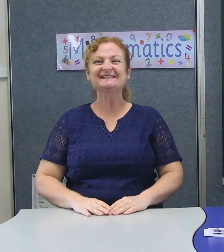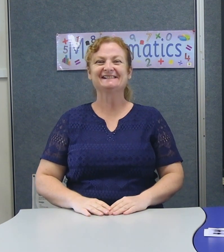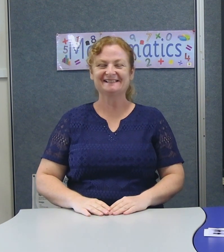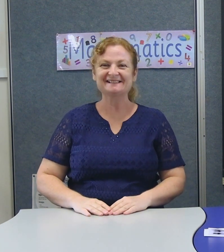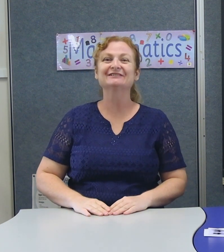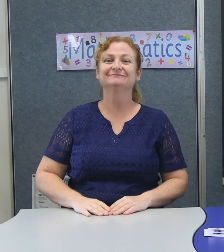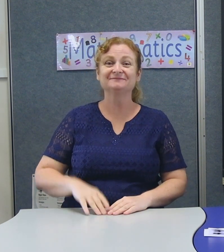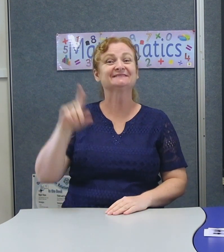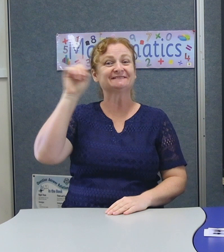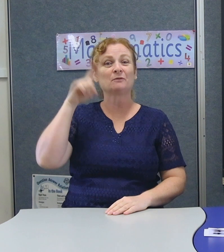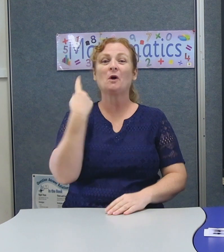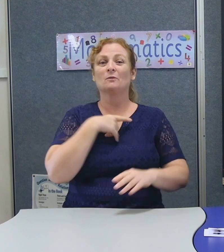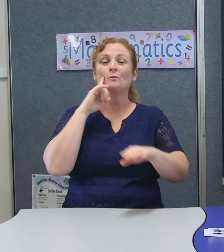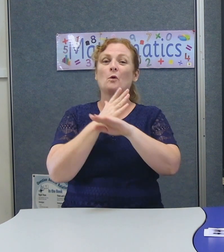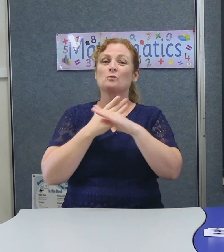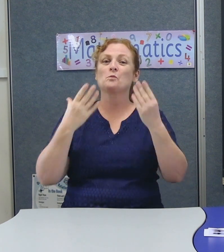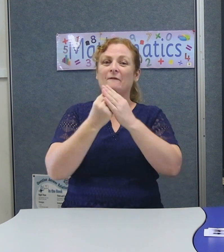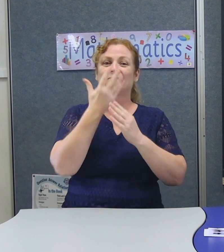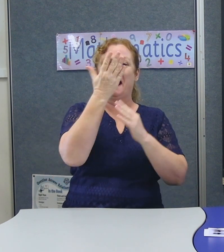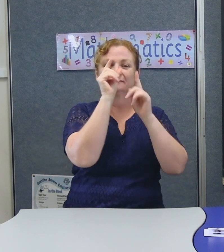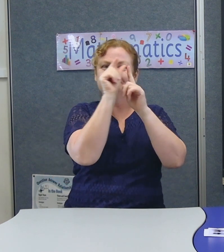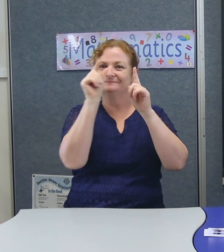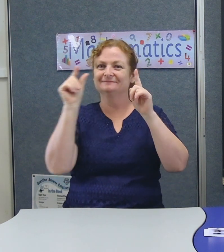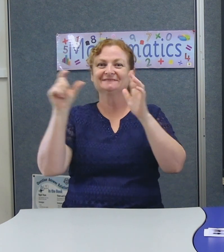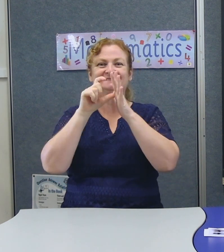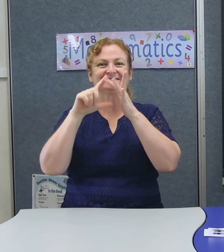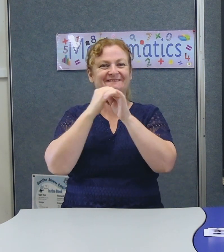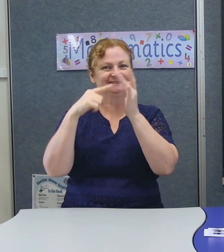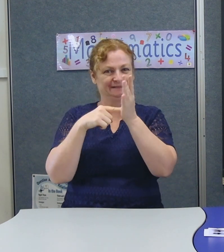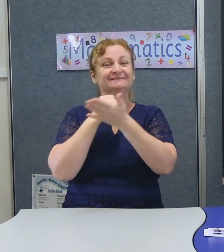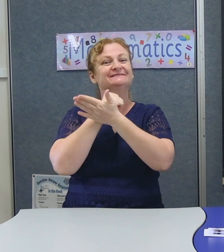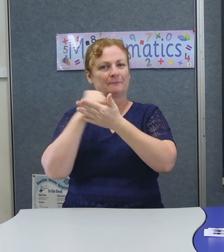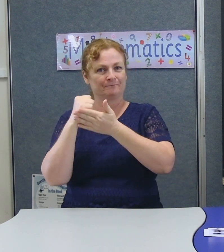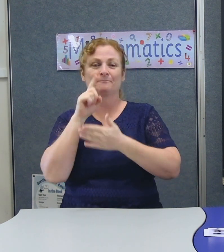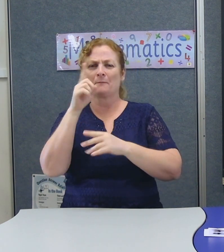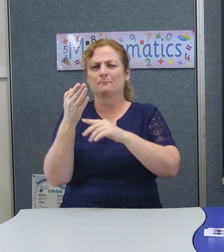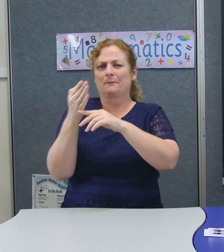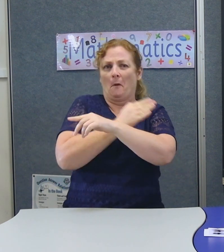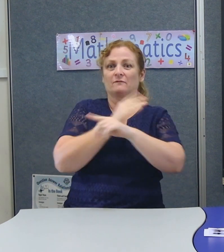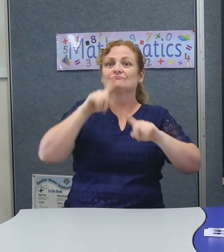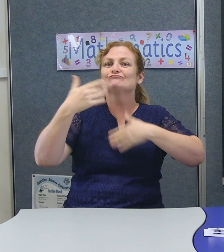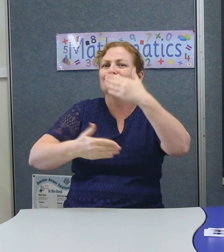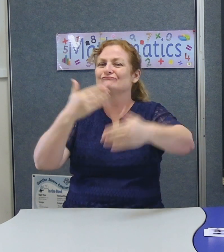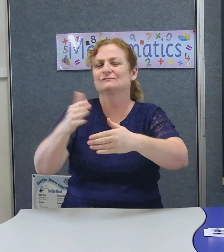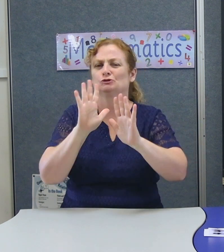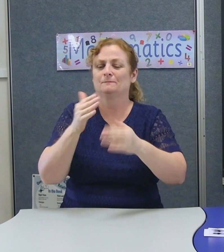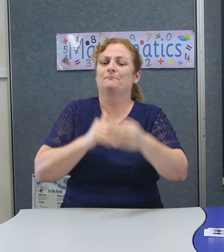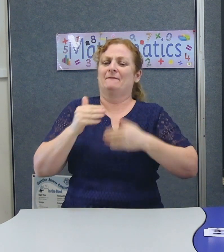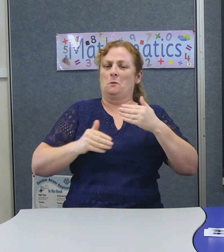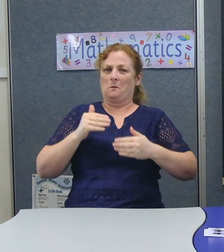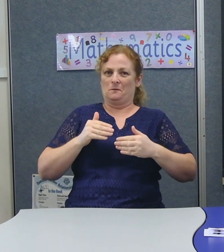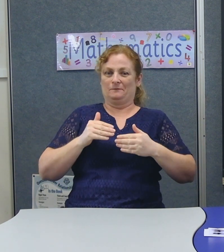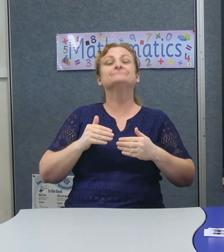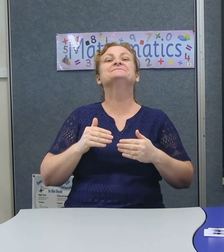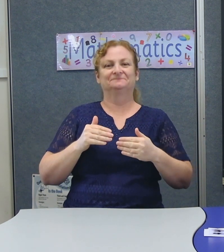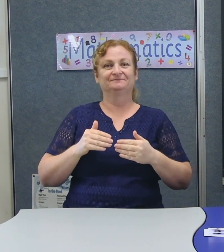Today we are working with five-digit numbers. But before we start working with five-digit numbers,